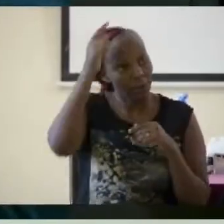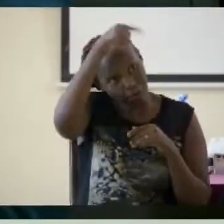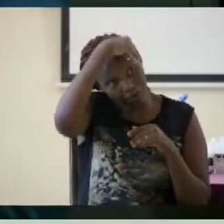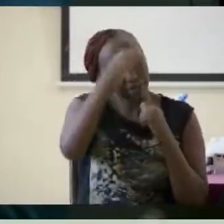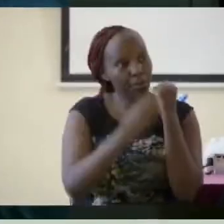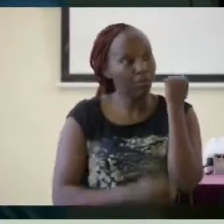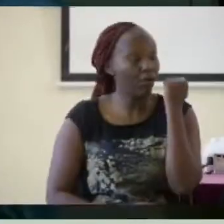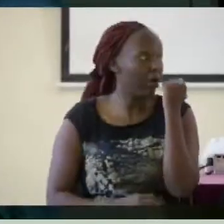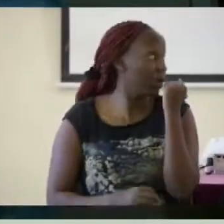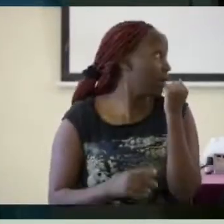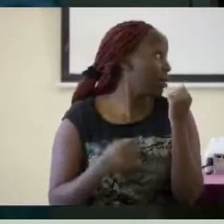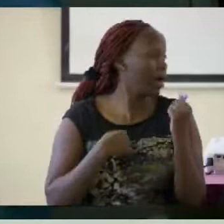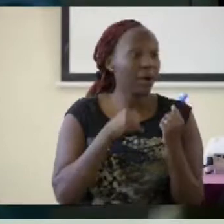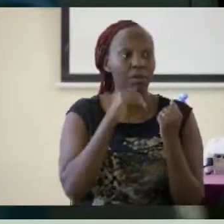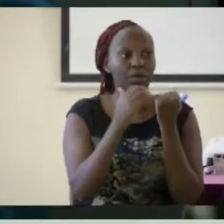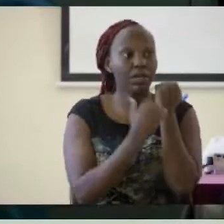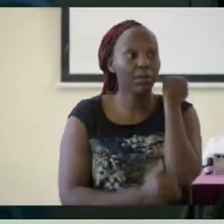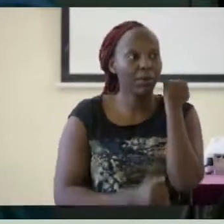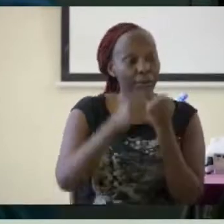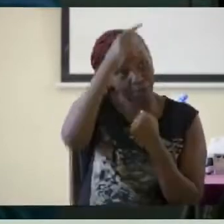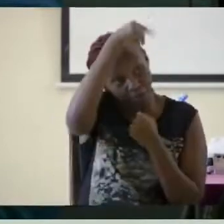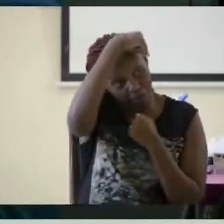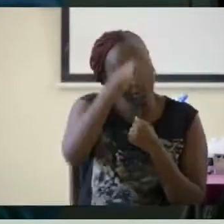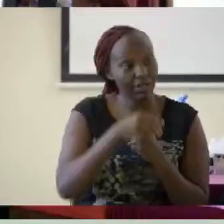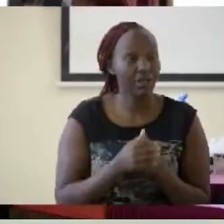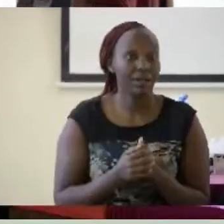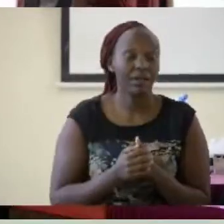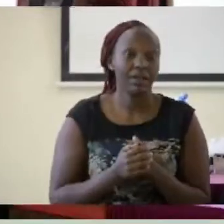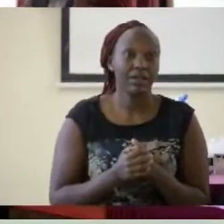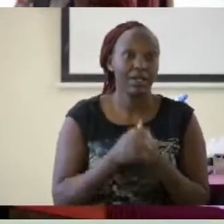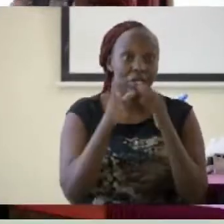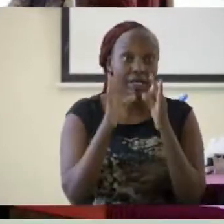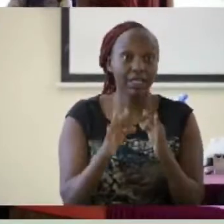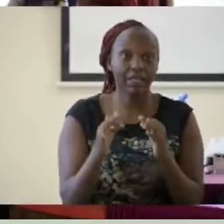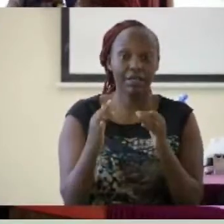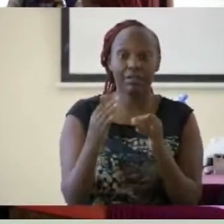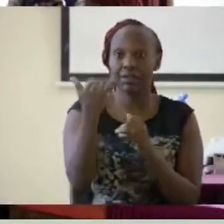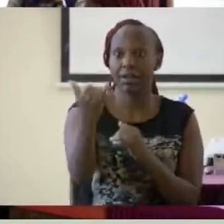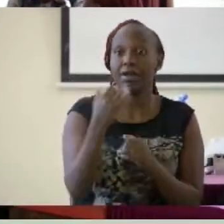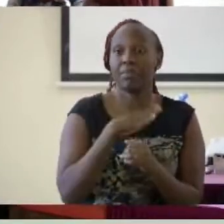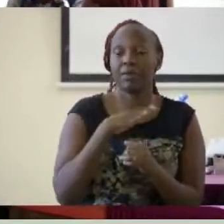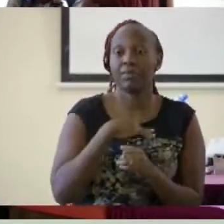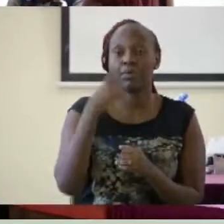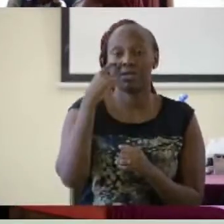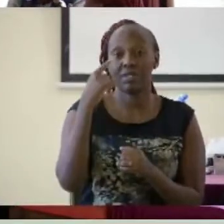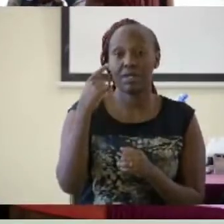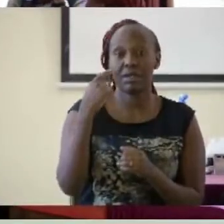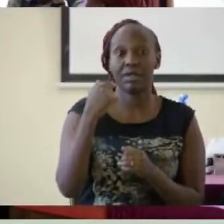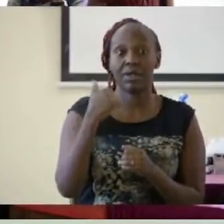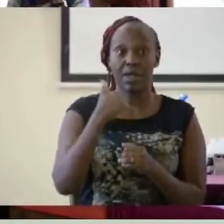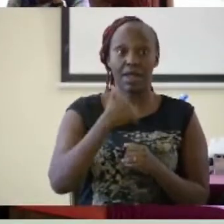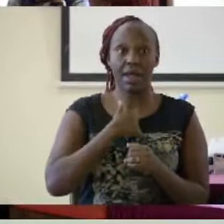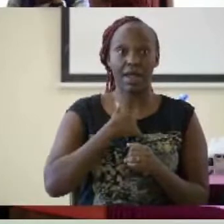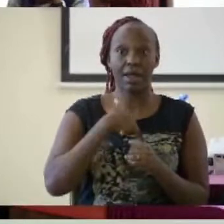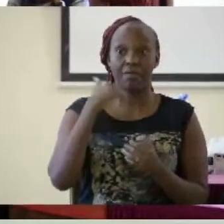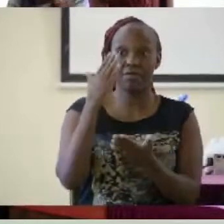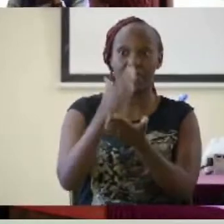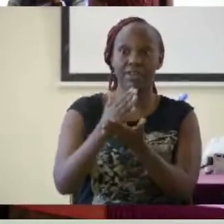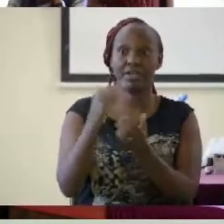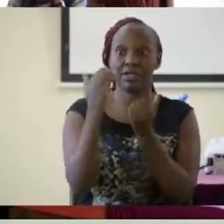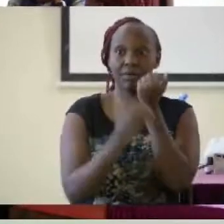poor. I am not a poor professor. So just in case the young people here say she has validated the poor